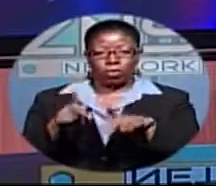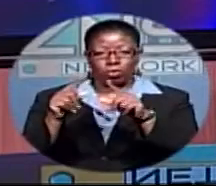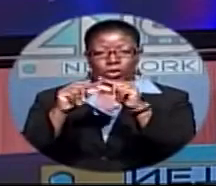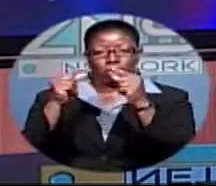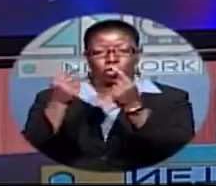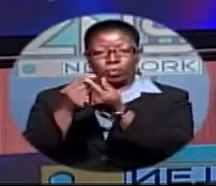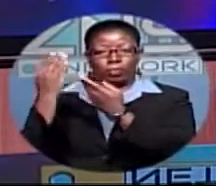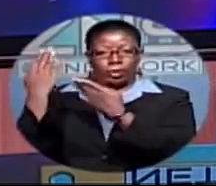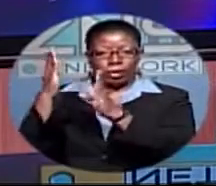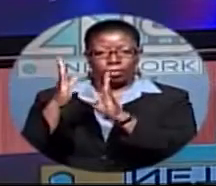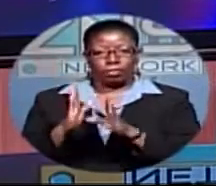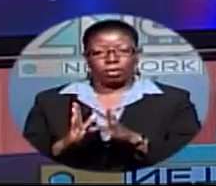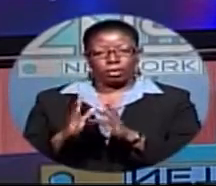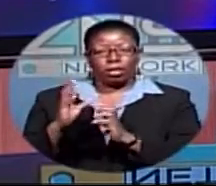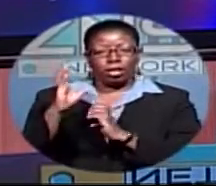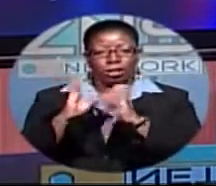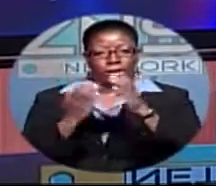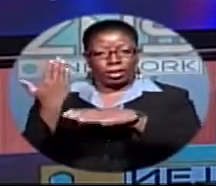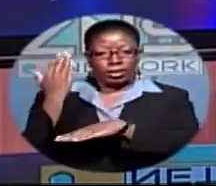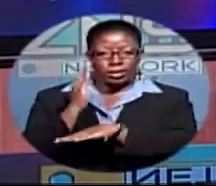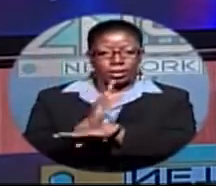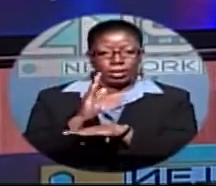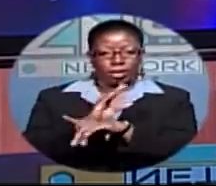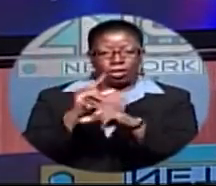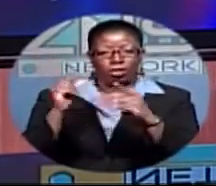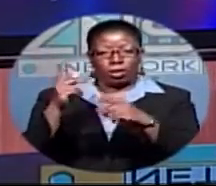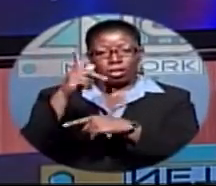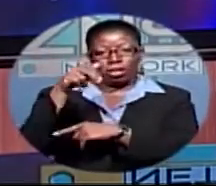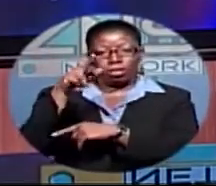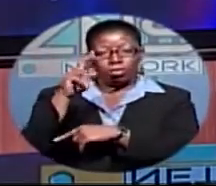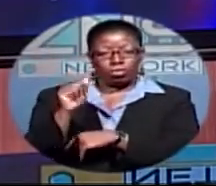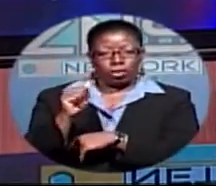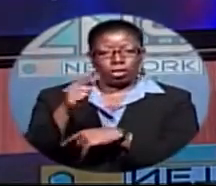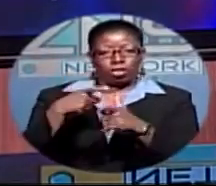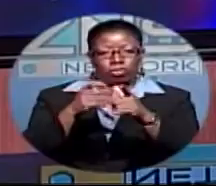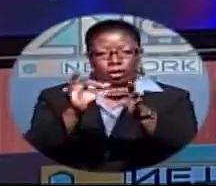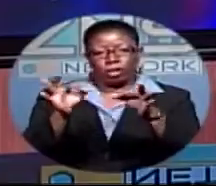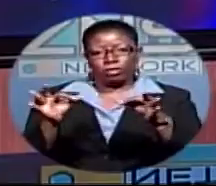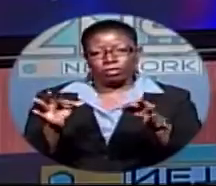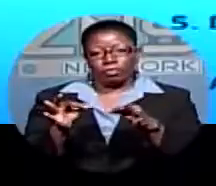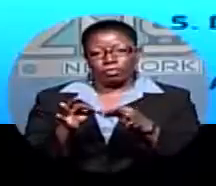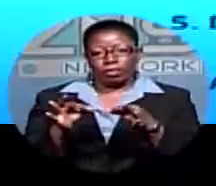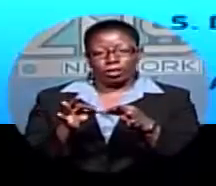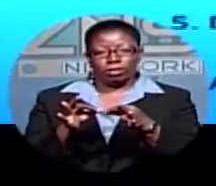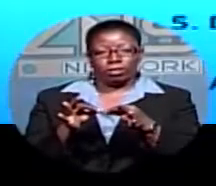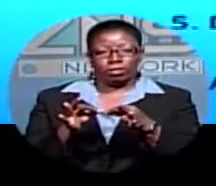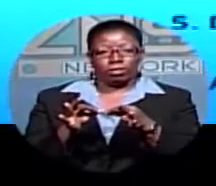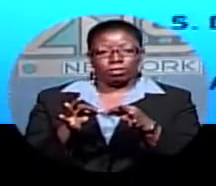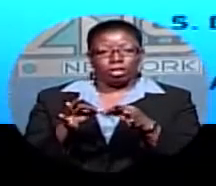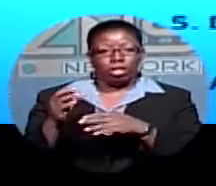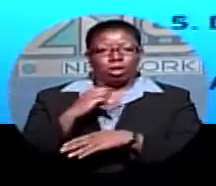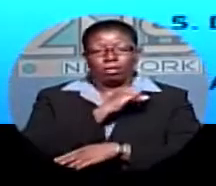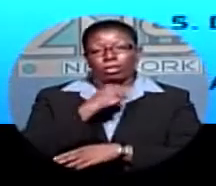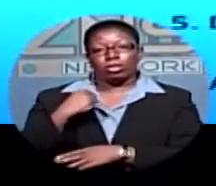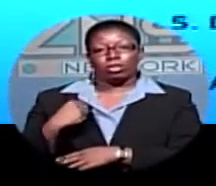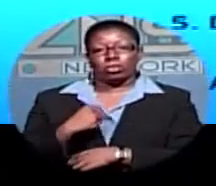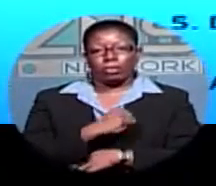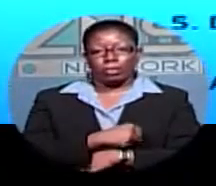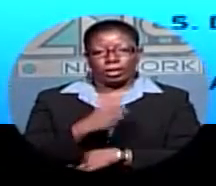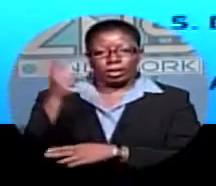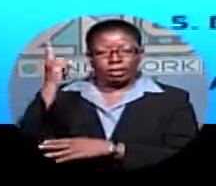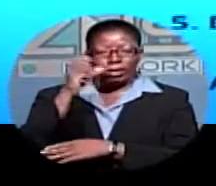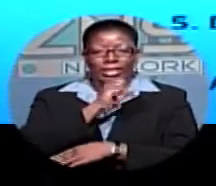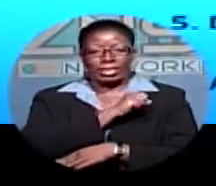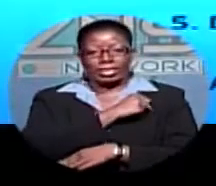a group of Bahamians competing last night at the Grand Prix International Track and Field Meet in Guadeloupe. Superman Lee Van Sands